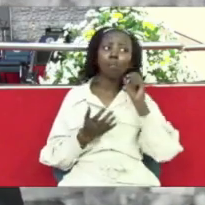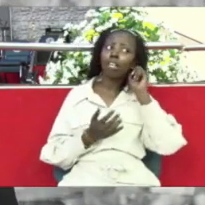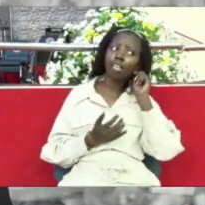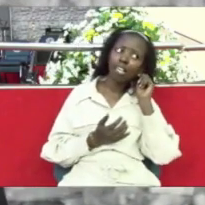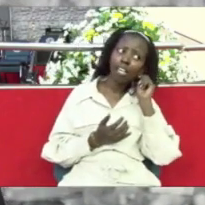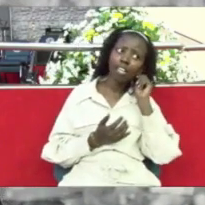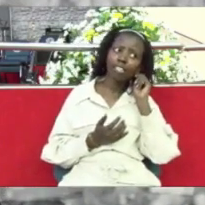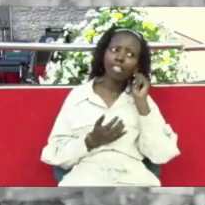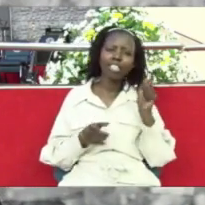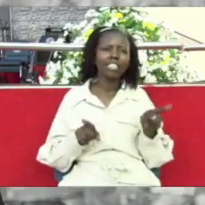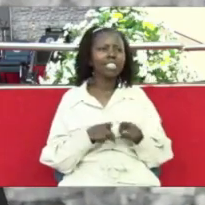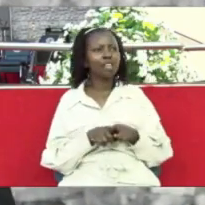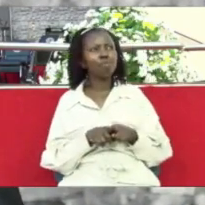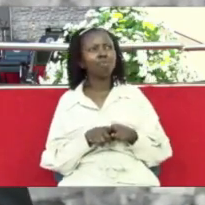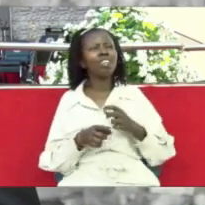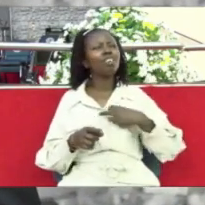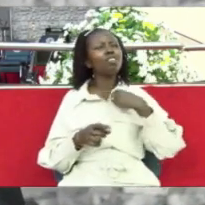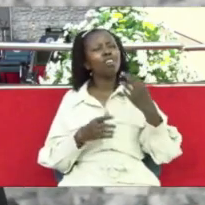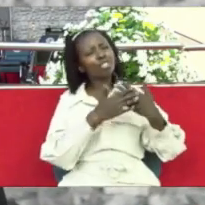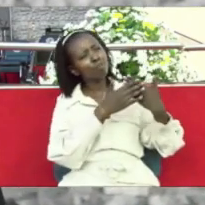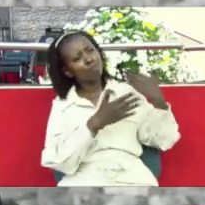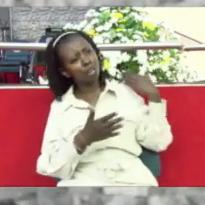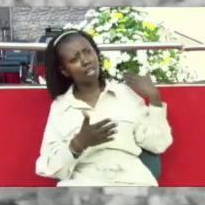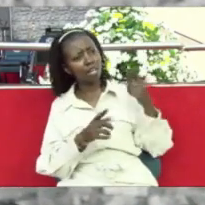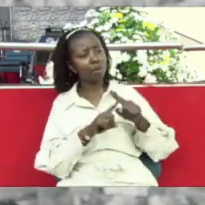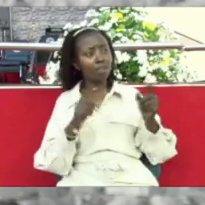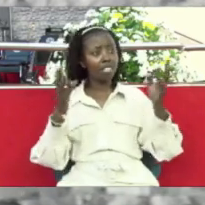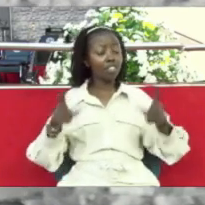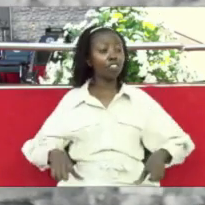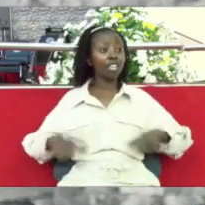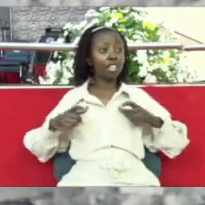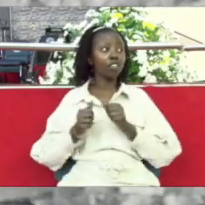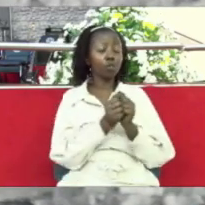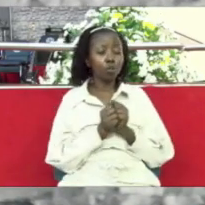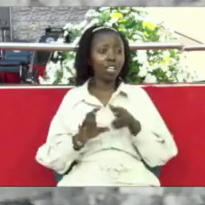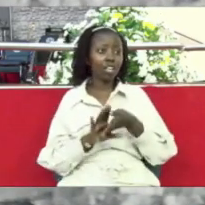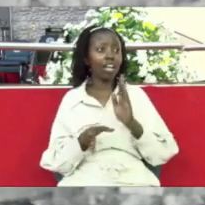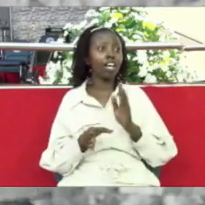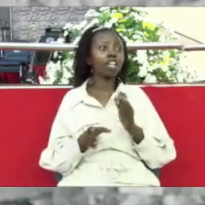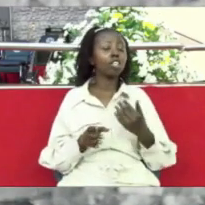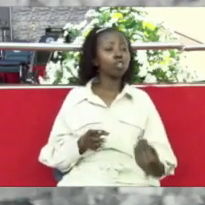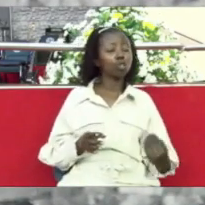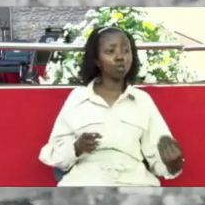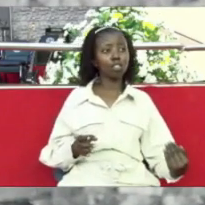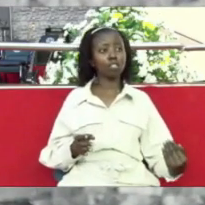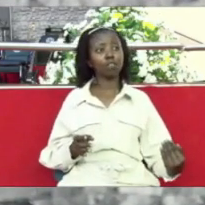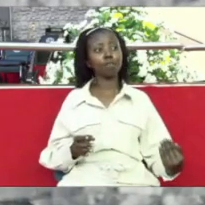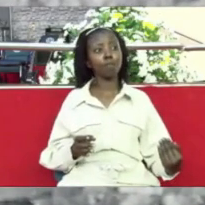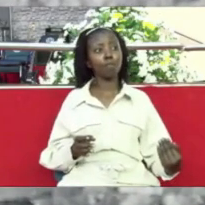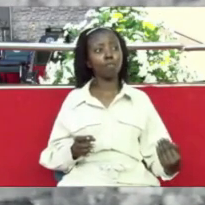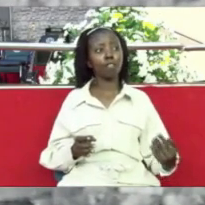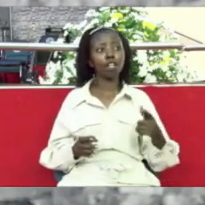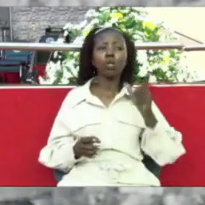like in the background. Wako pale nyuma. But if you live without children, lakini ukikaa au kama ukiishi bila watoto, you're